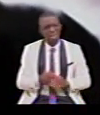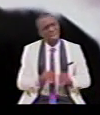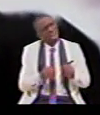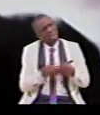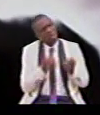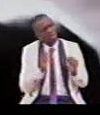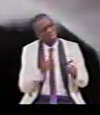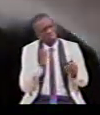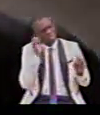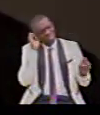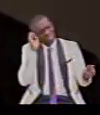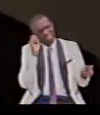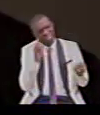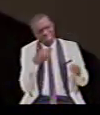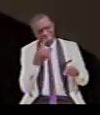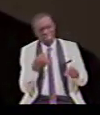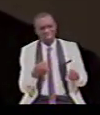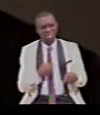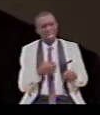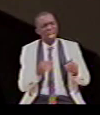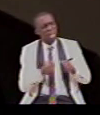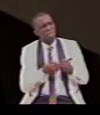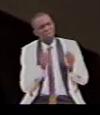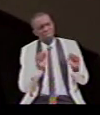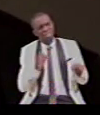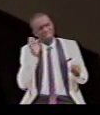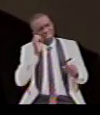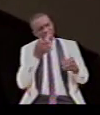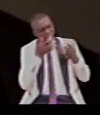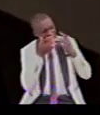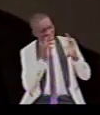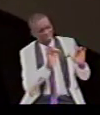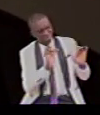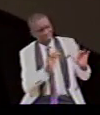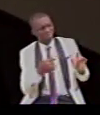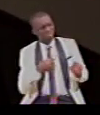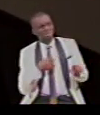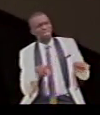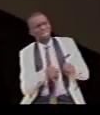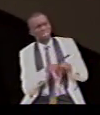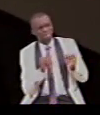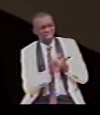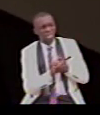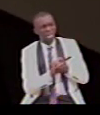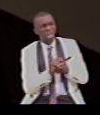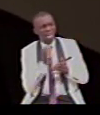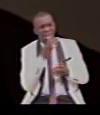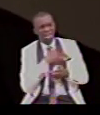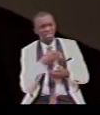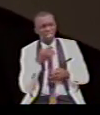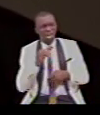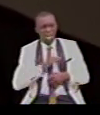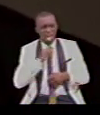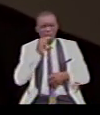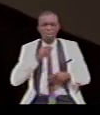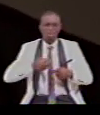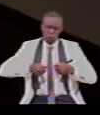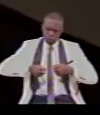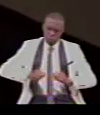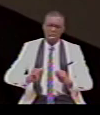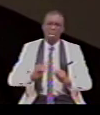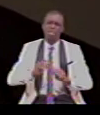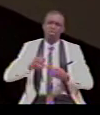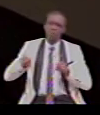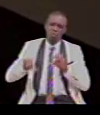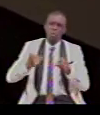like that. How did he just, you know, looked at me and I'm doing my best. And I'm doing the greatest thing